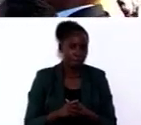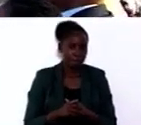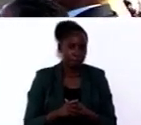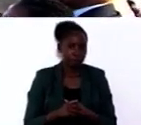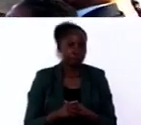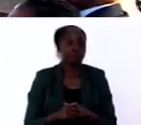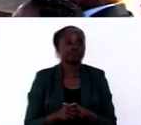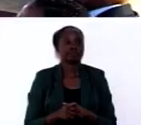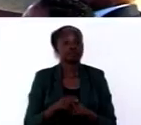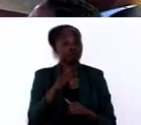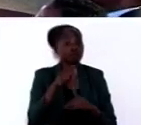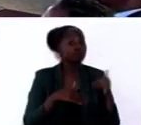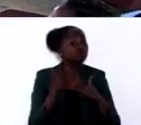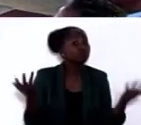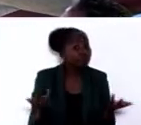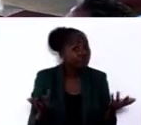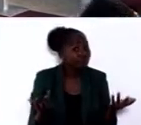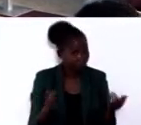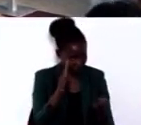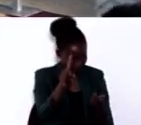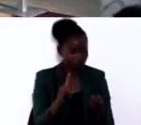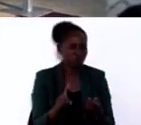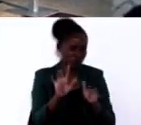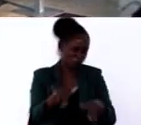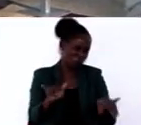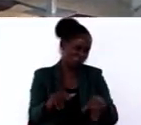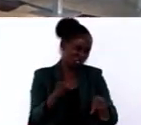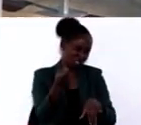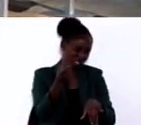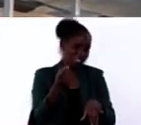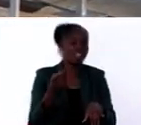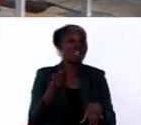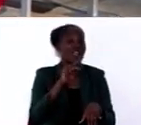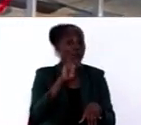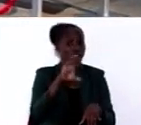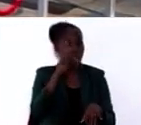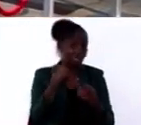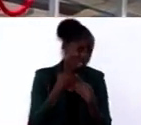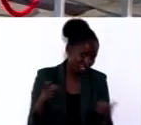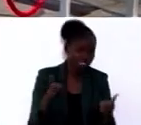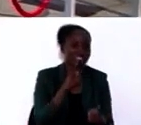Where are they going to be built? Wait until the MEC makes an announcement.